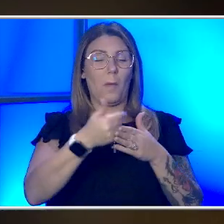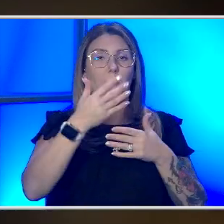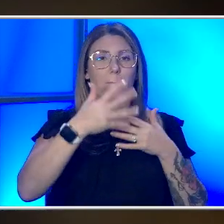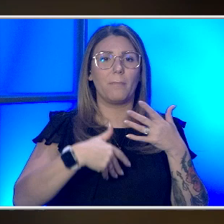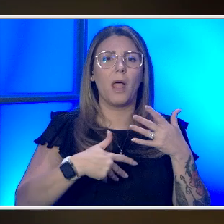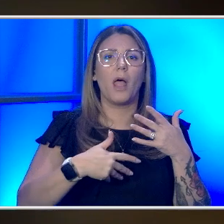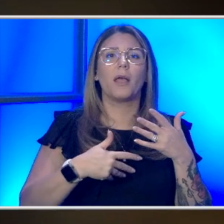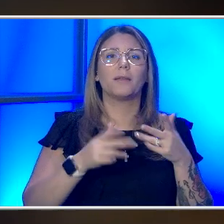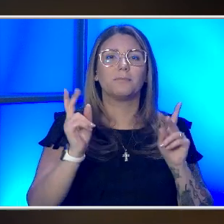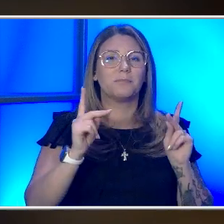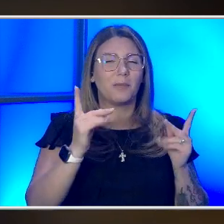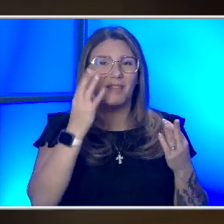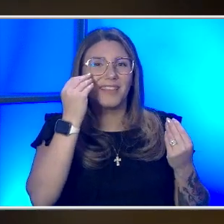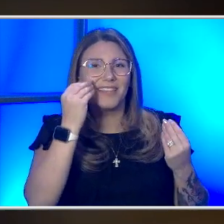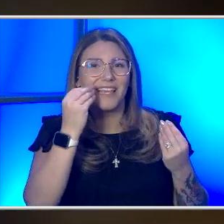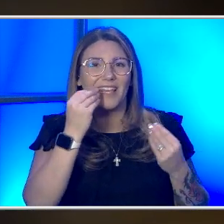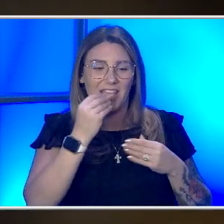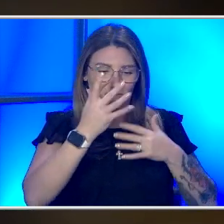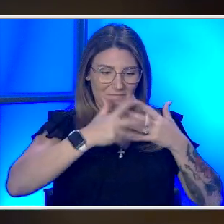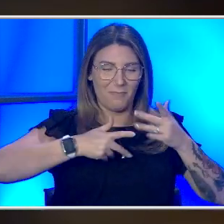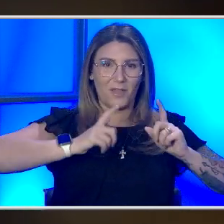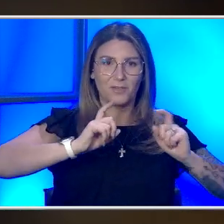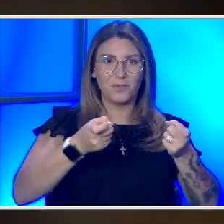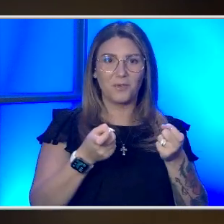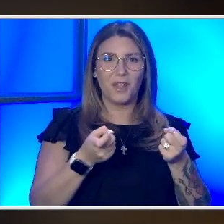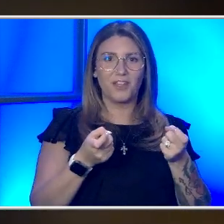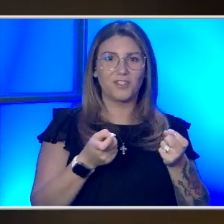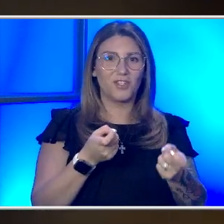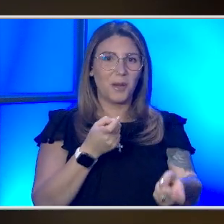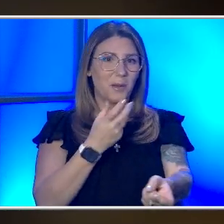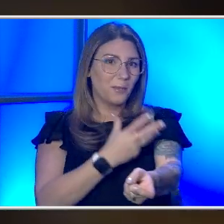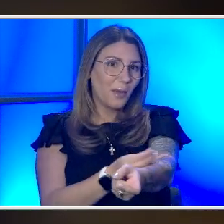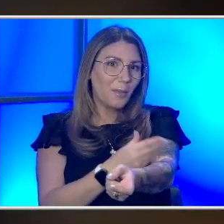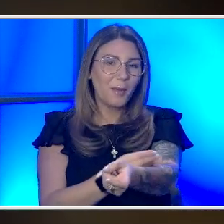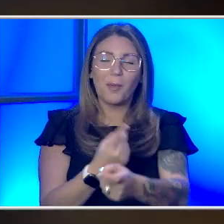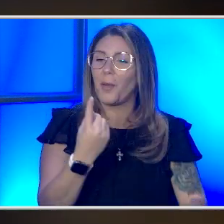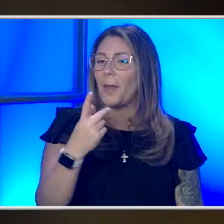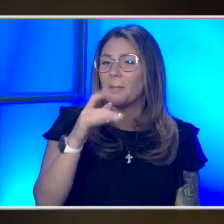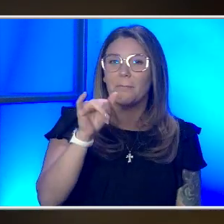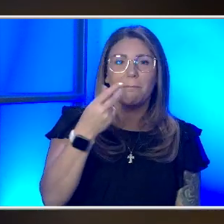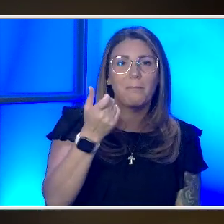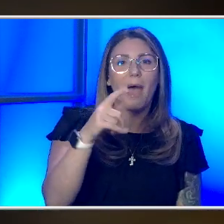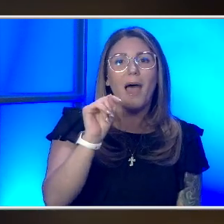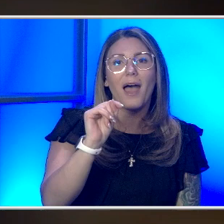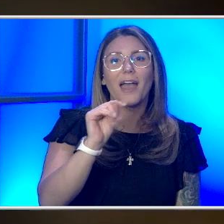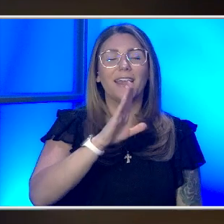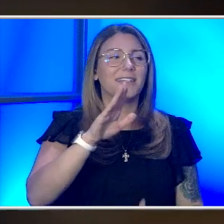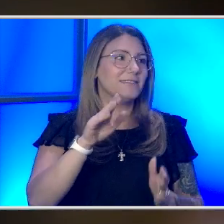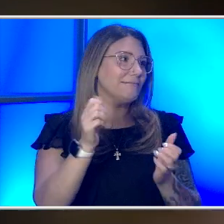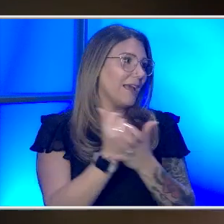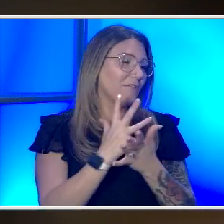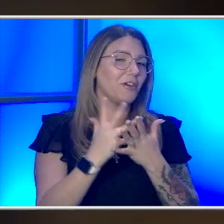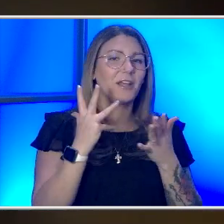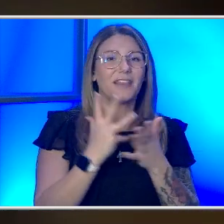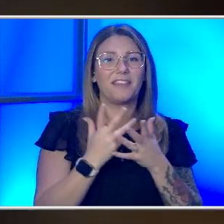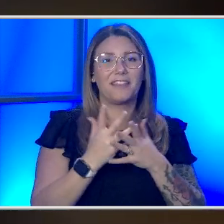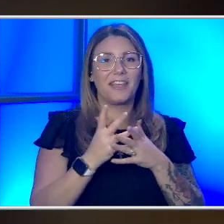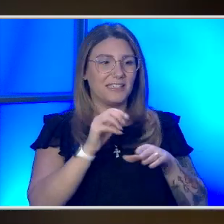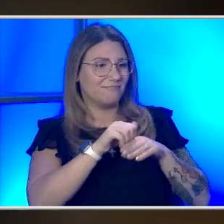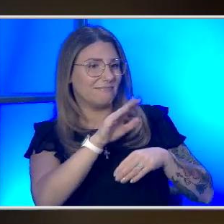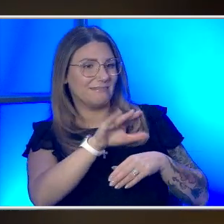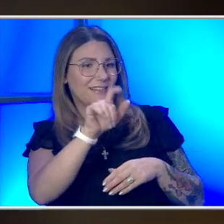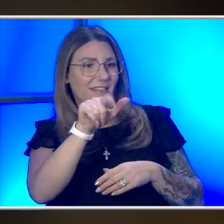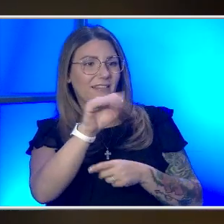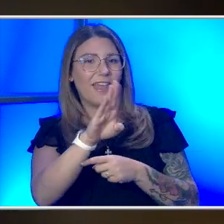of when they think of a blood donation. We're just taking a pint of your blood in all its glory. We're taking it to our lab afterward and splitting it into its